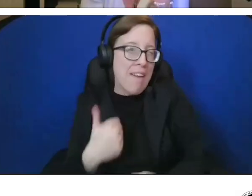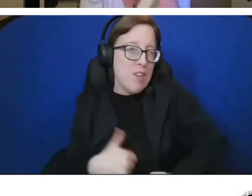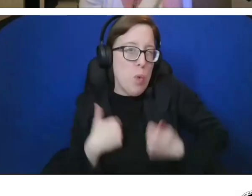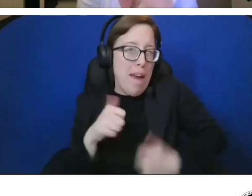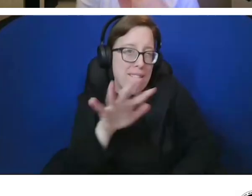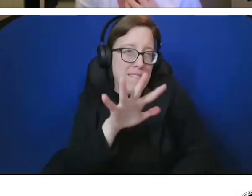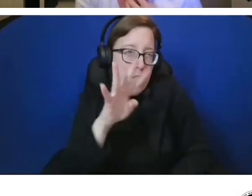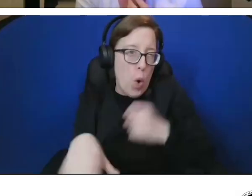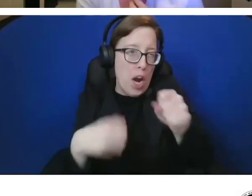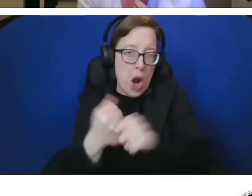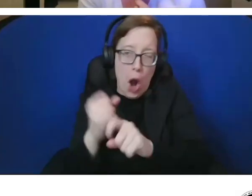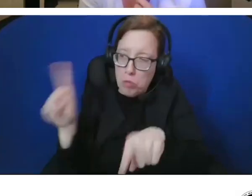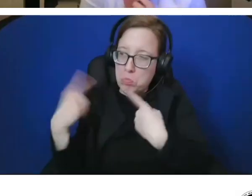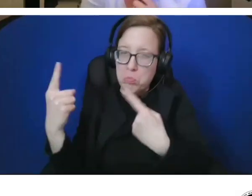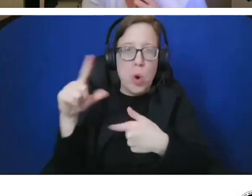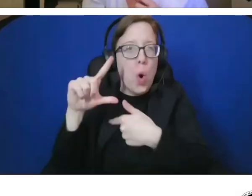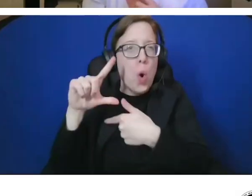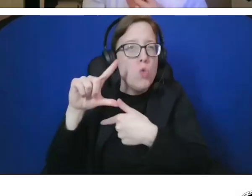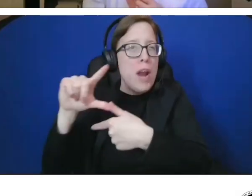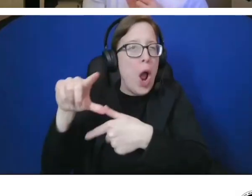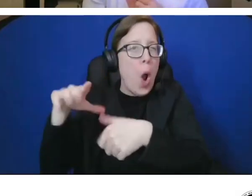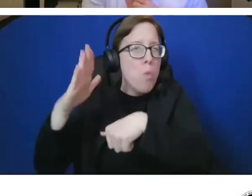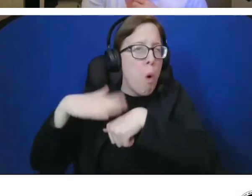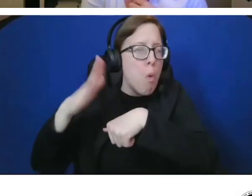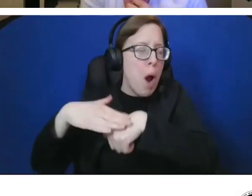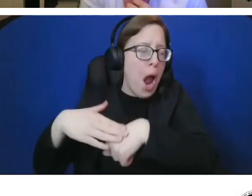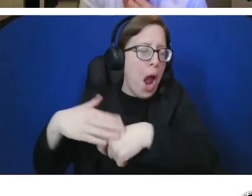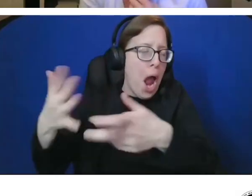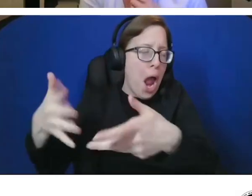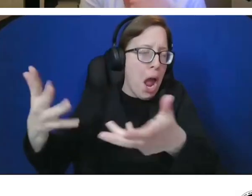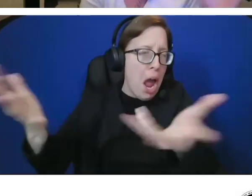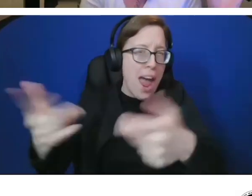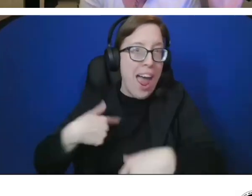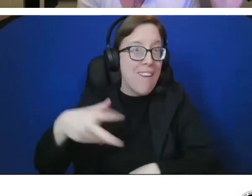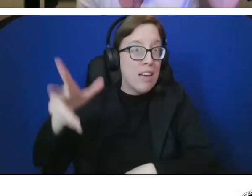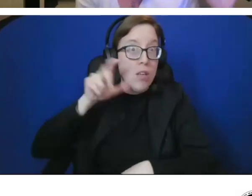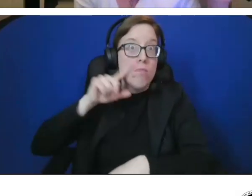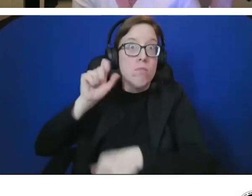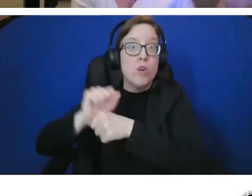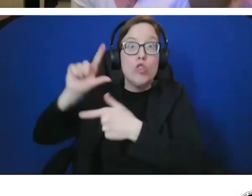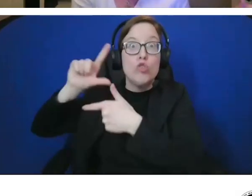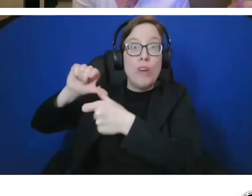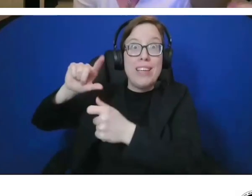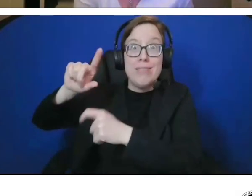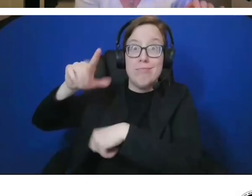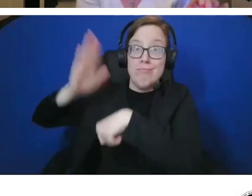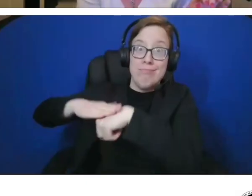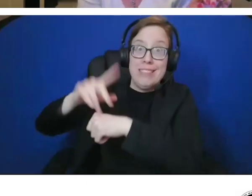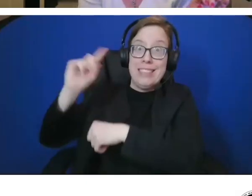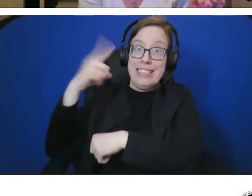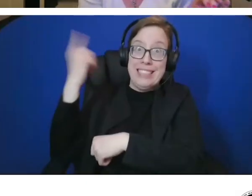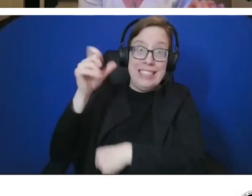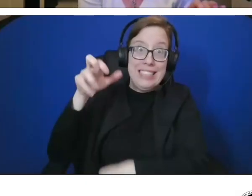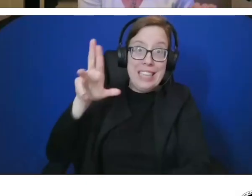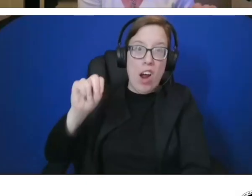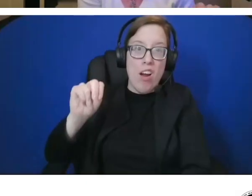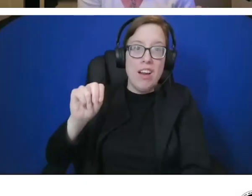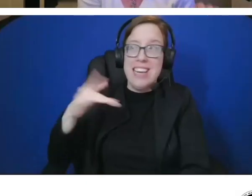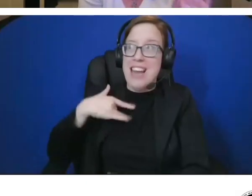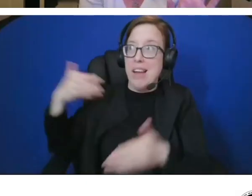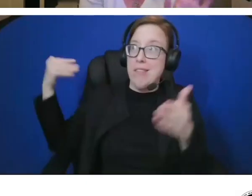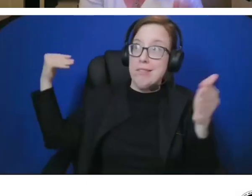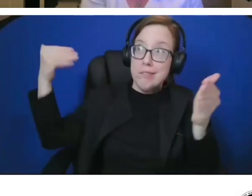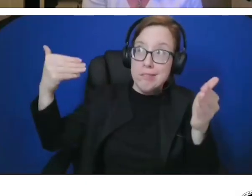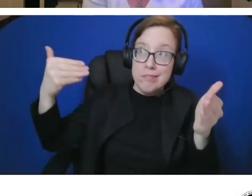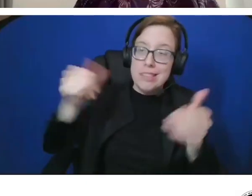I've survived 54 years of tornado warnings. And Oh, so I haven't heard a tornado siren, so it's not really close enough okay. for me